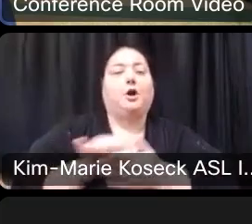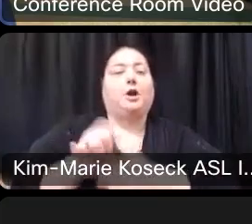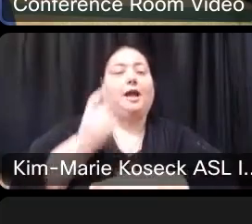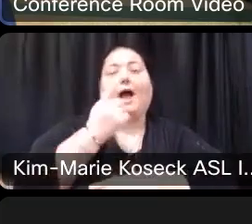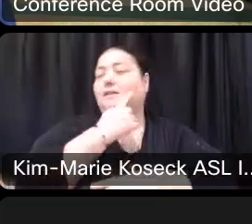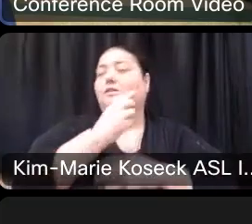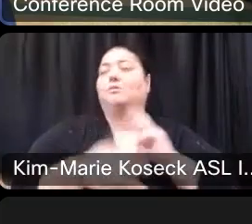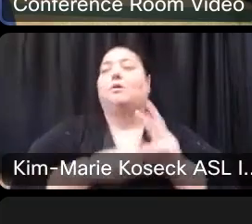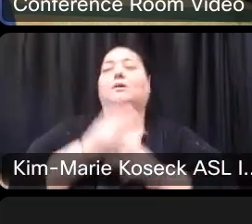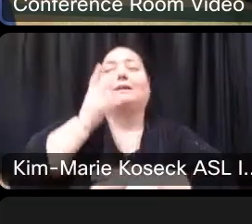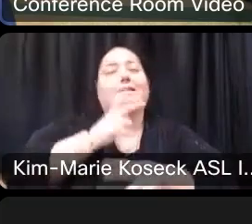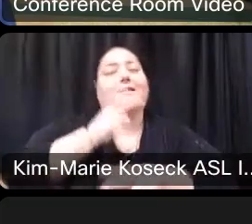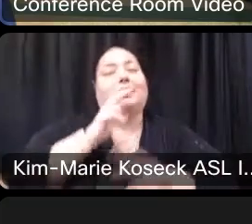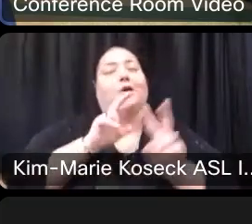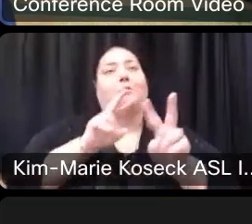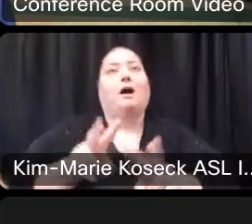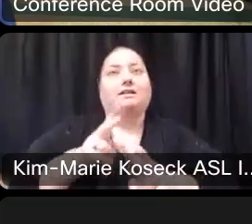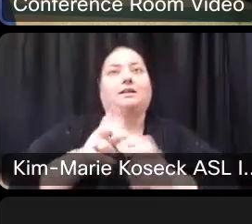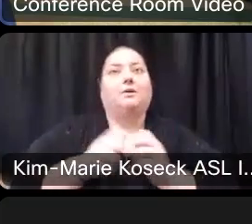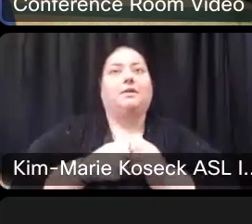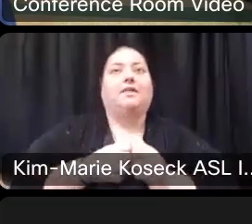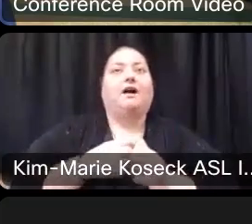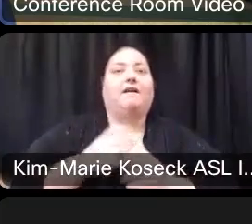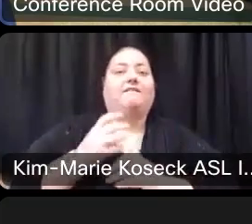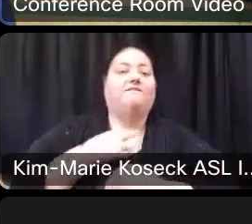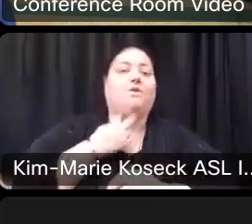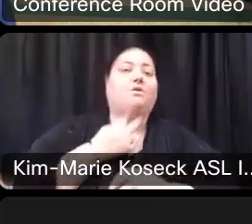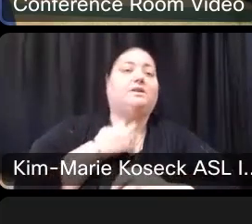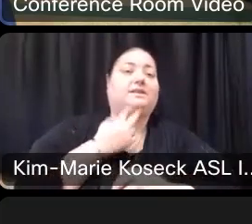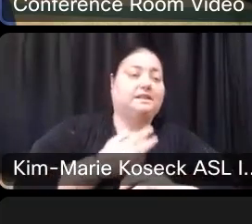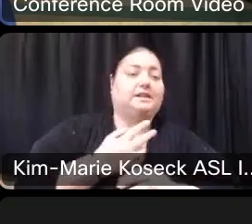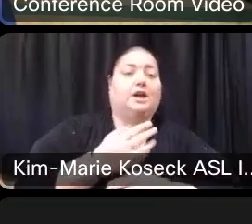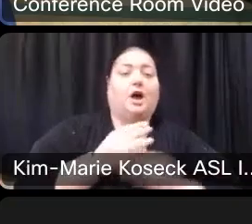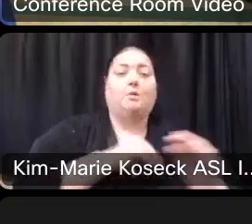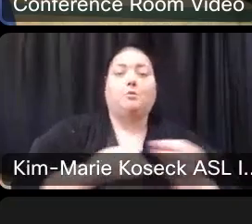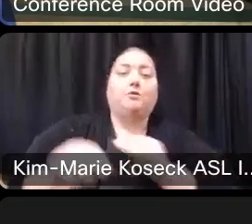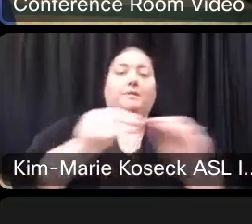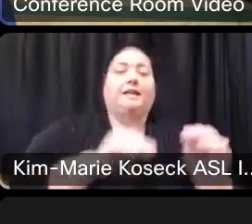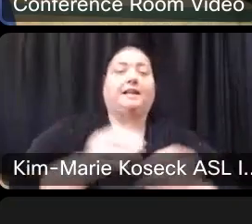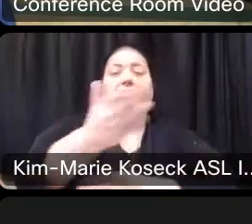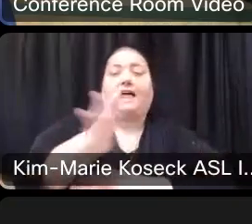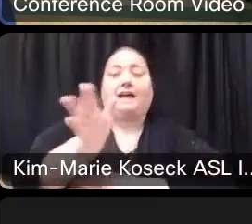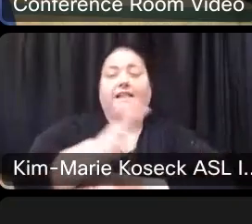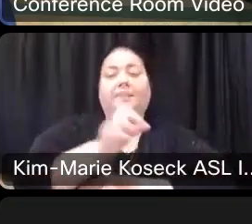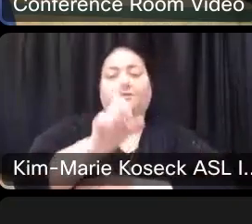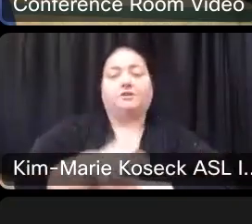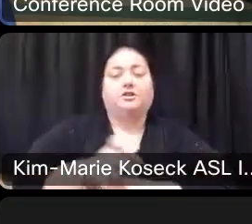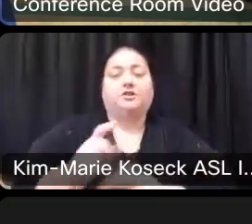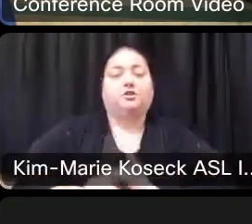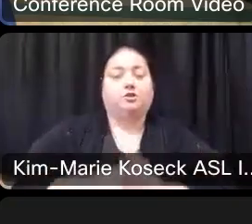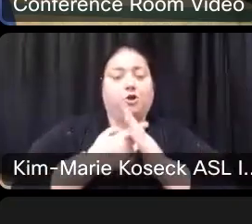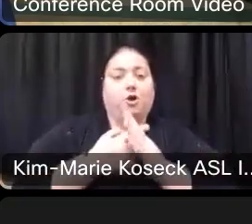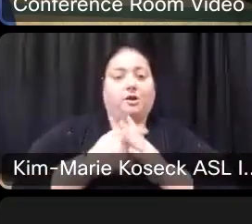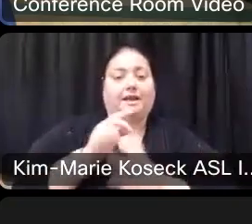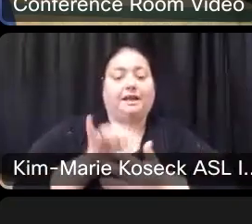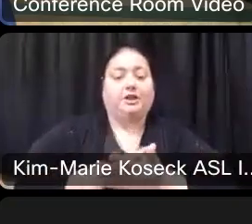listen to what we have to say with our voice, our movement, our flag. We must hold a kickoff event in